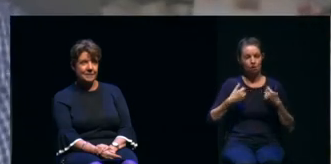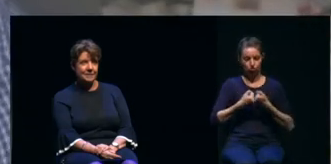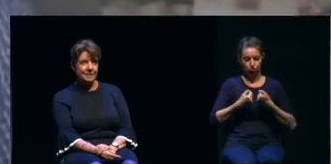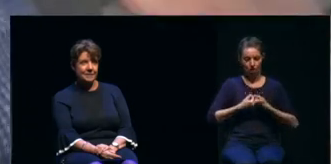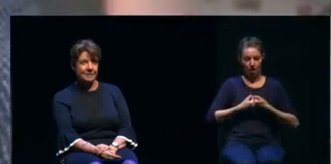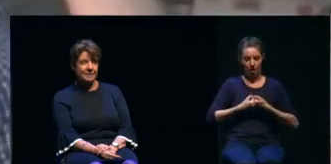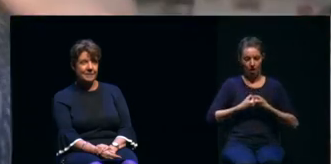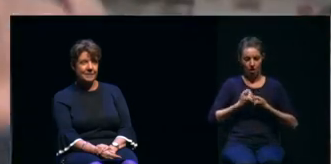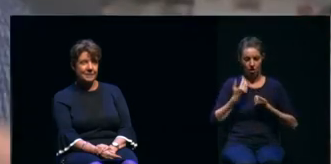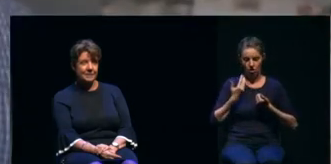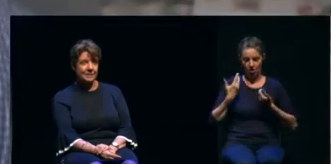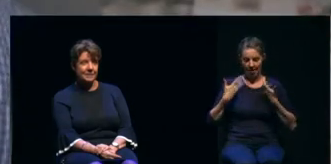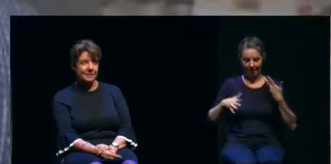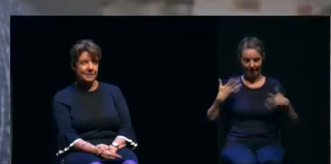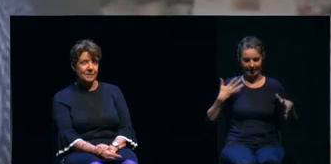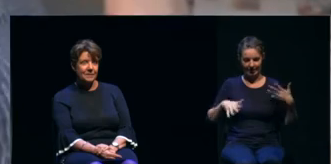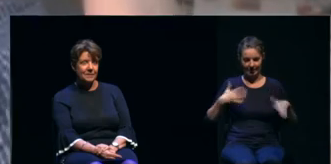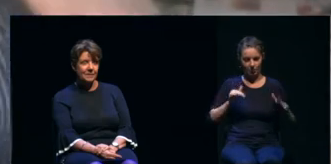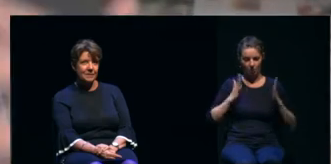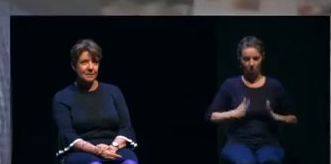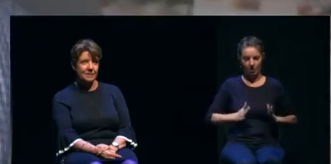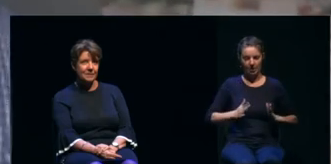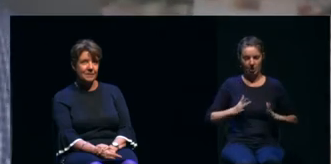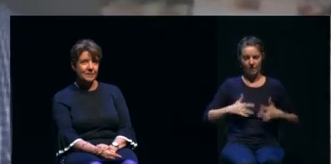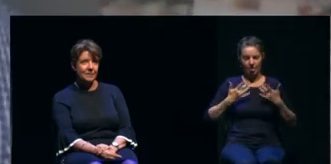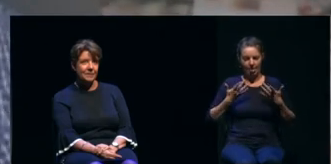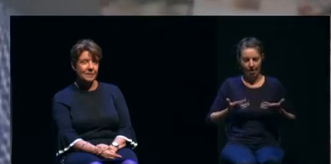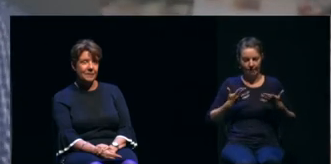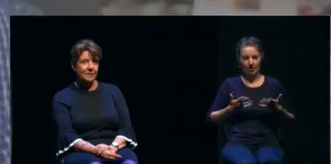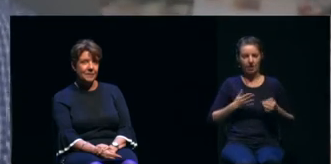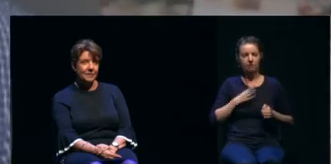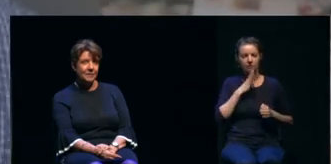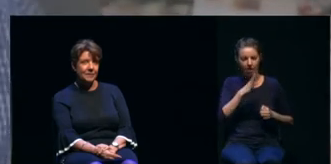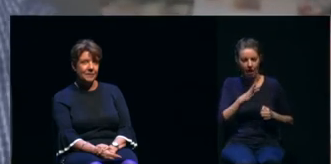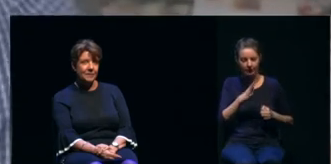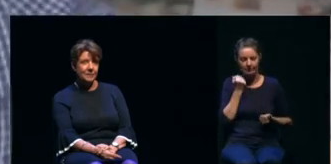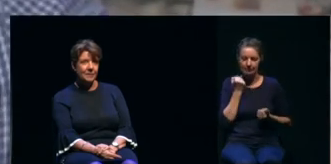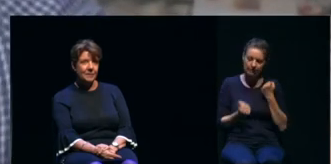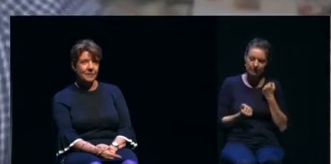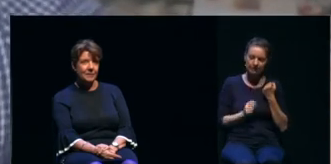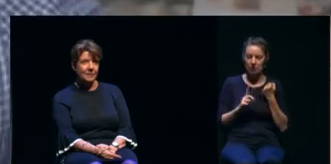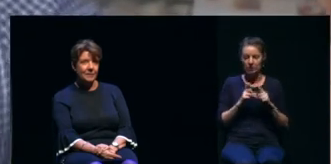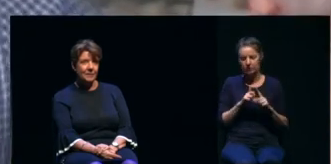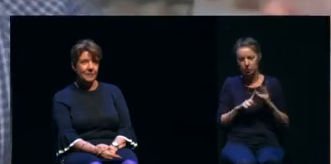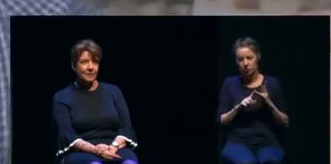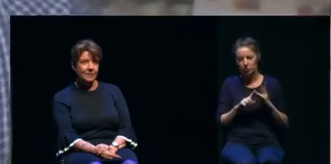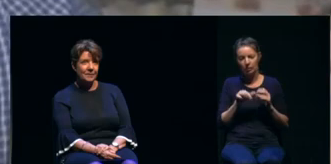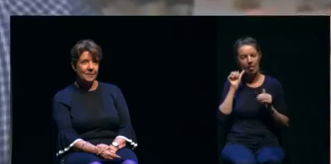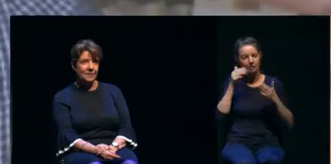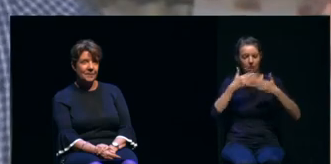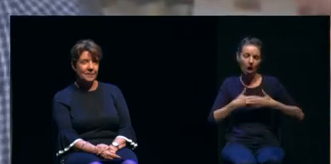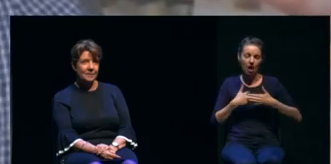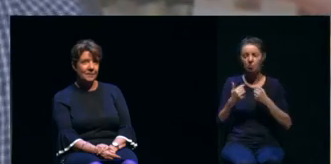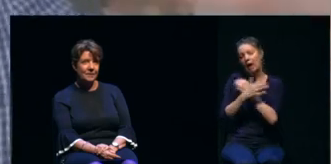of heavy and you become sad. And then you become very regretful of what you did the night before. Like, I was hugging strangers and telling them I loved